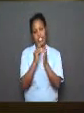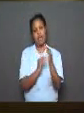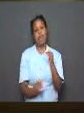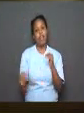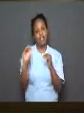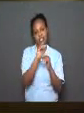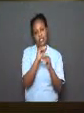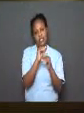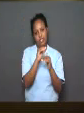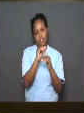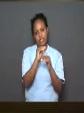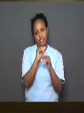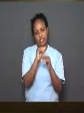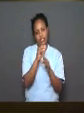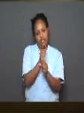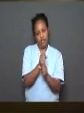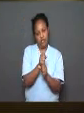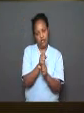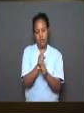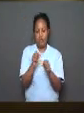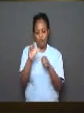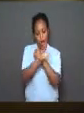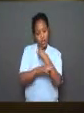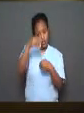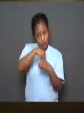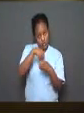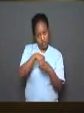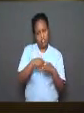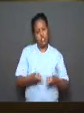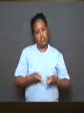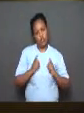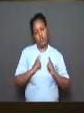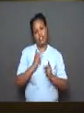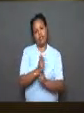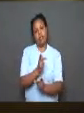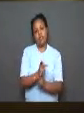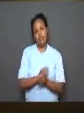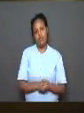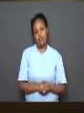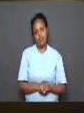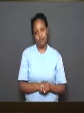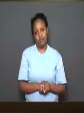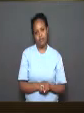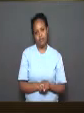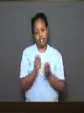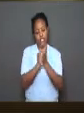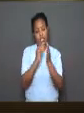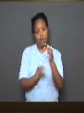ensure that rule of law is upheld in the land. Rule of